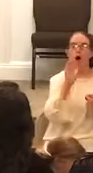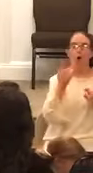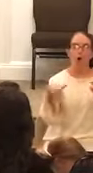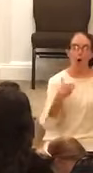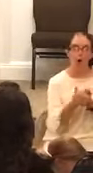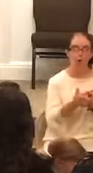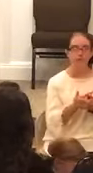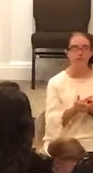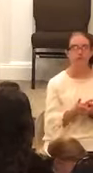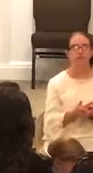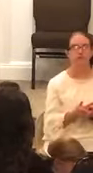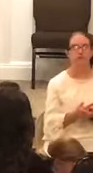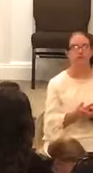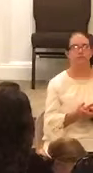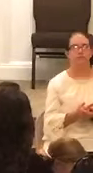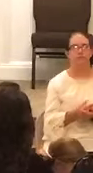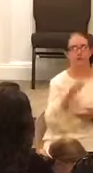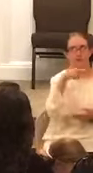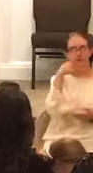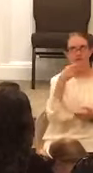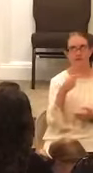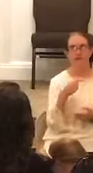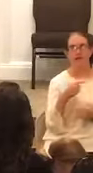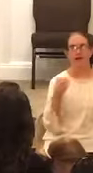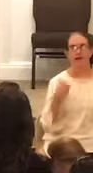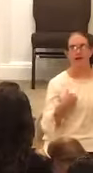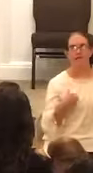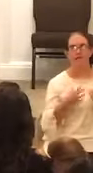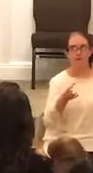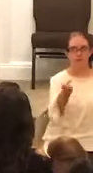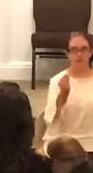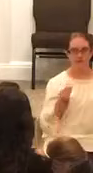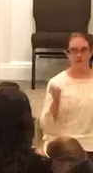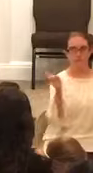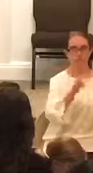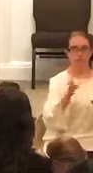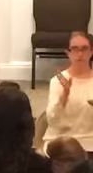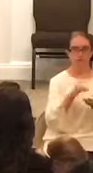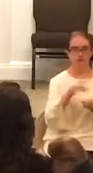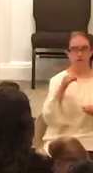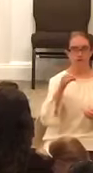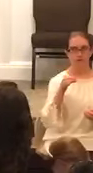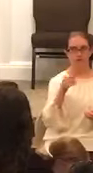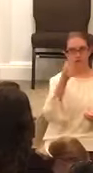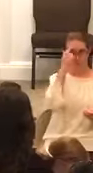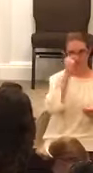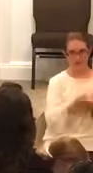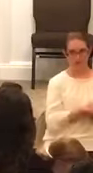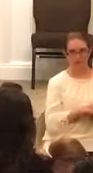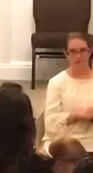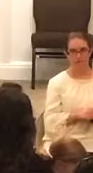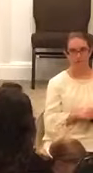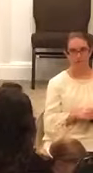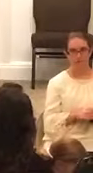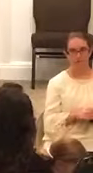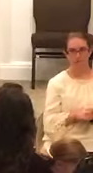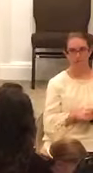it. And then he said unto them, have you received the Holy Ghost since ye believed?